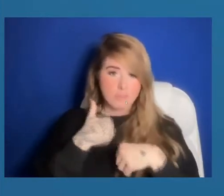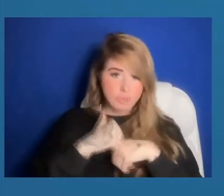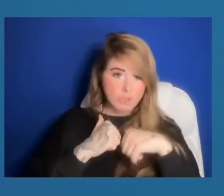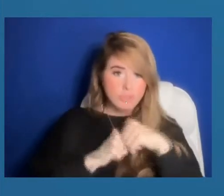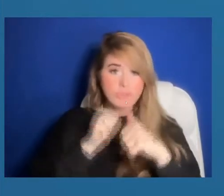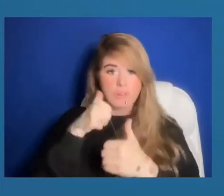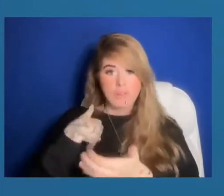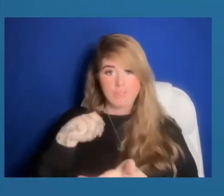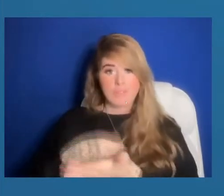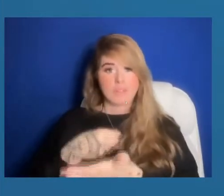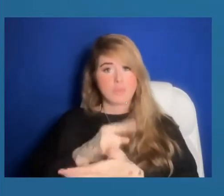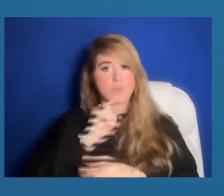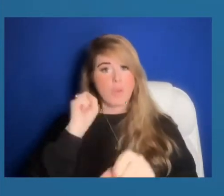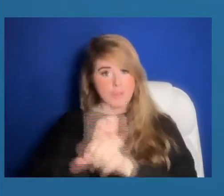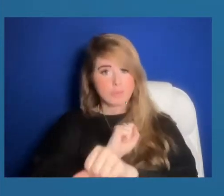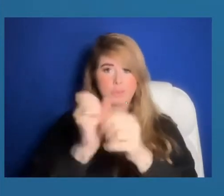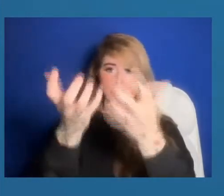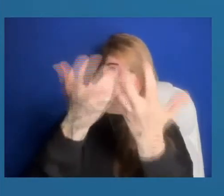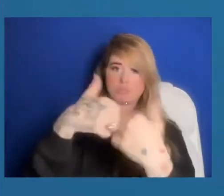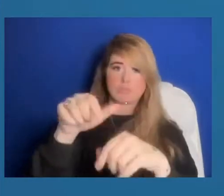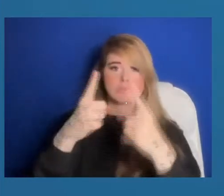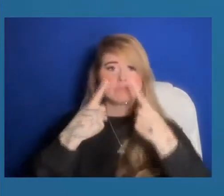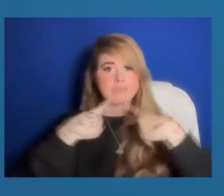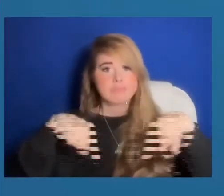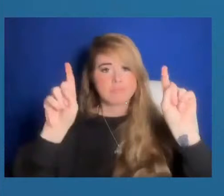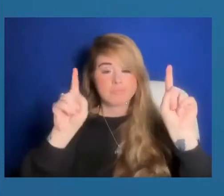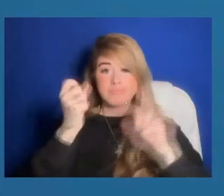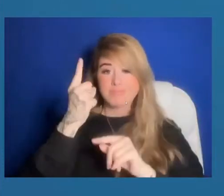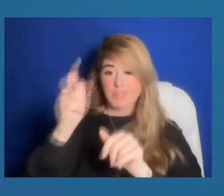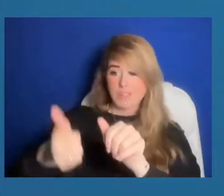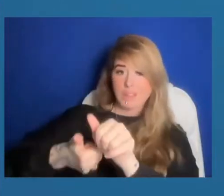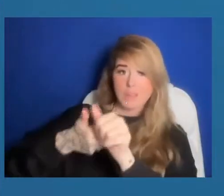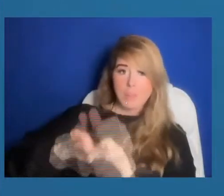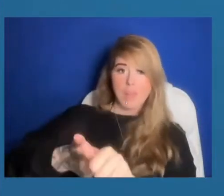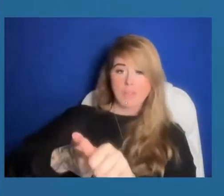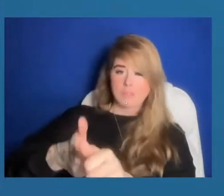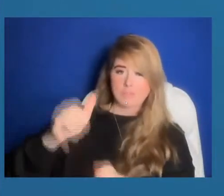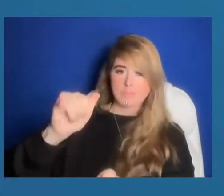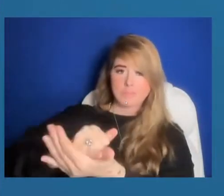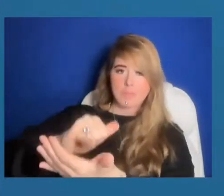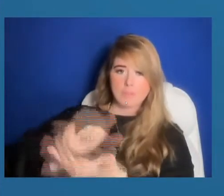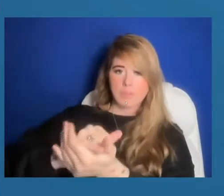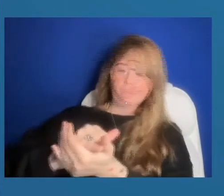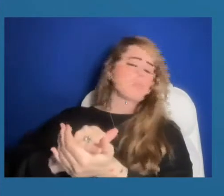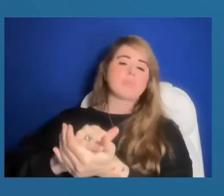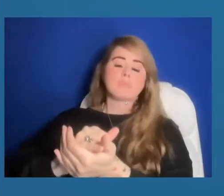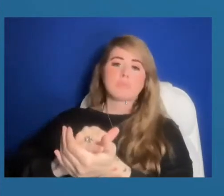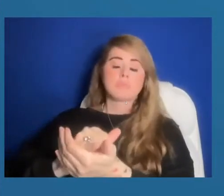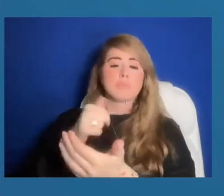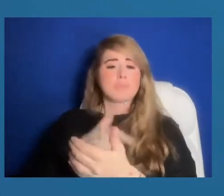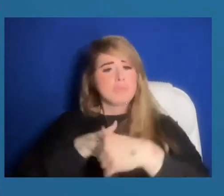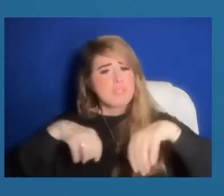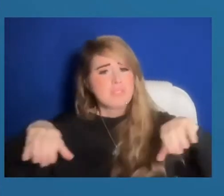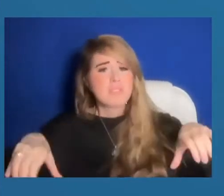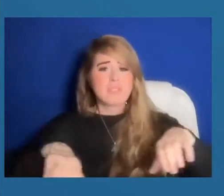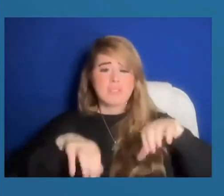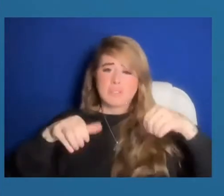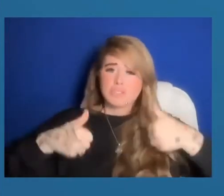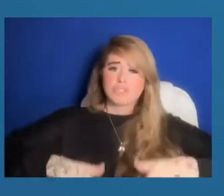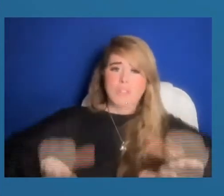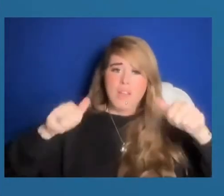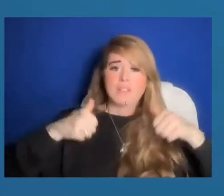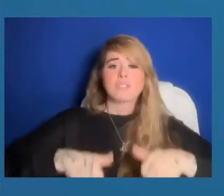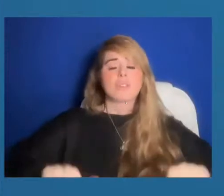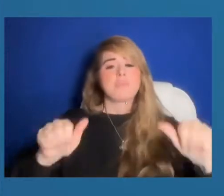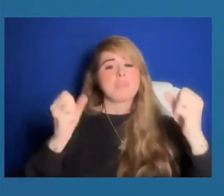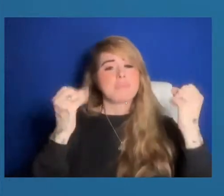it happen. Compliance was impossible. And despite our best efforts, thousands of cases